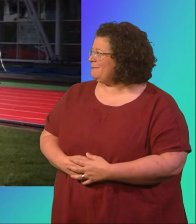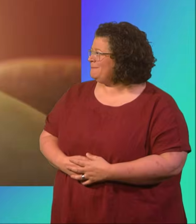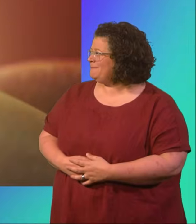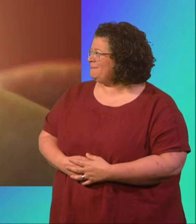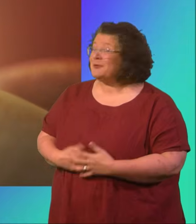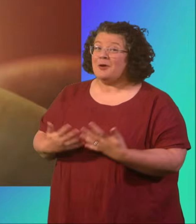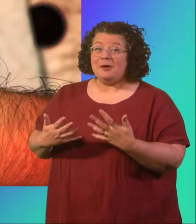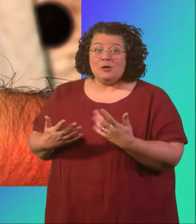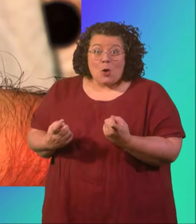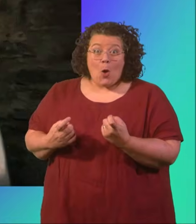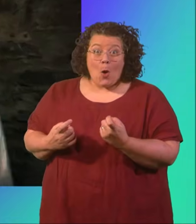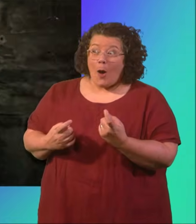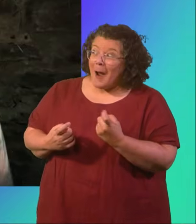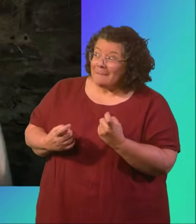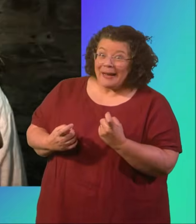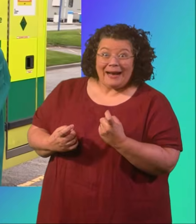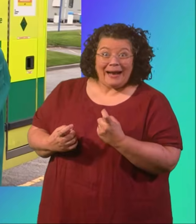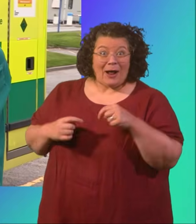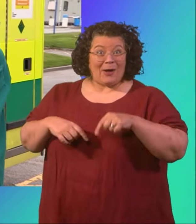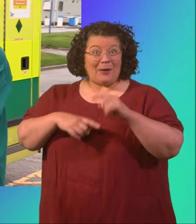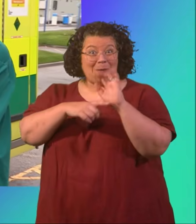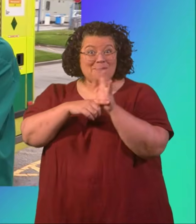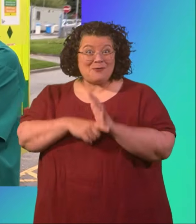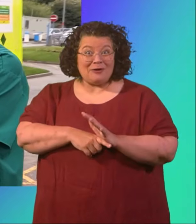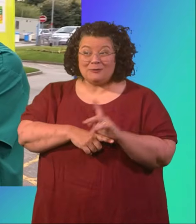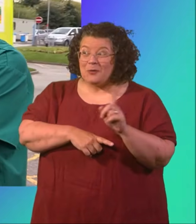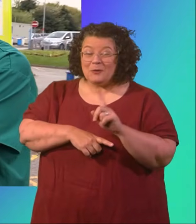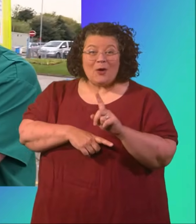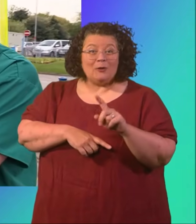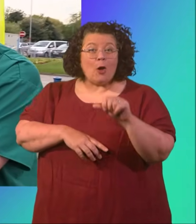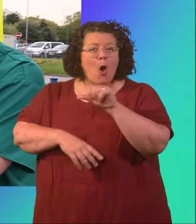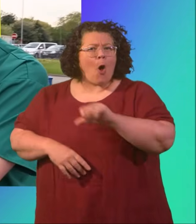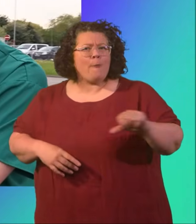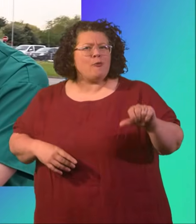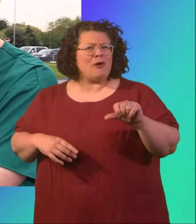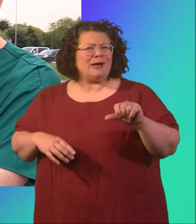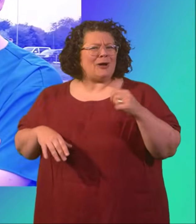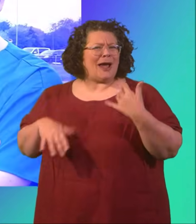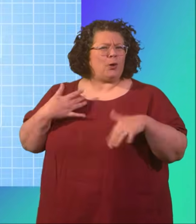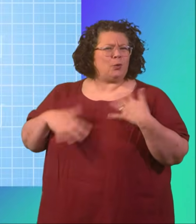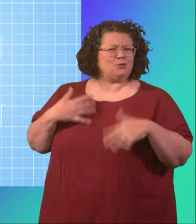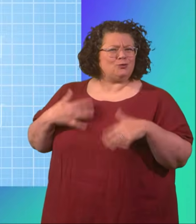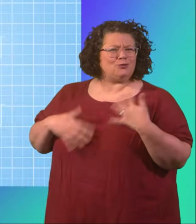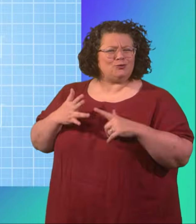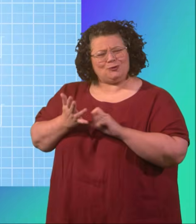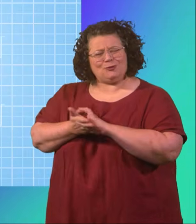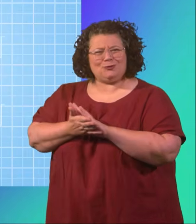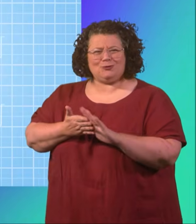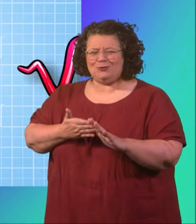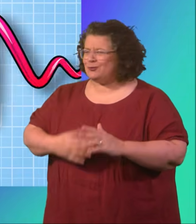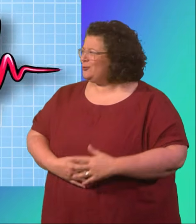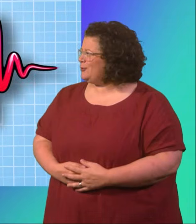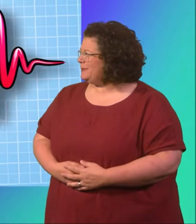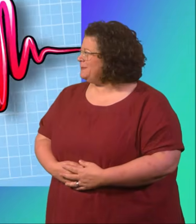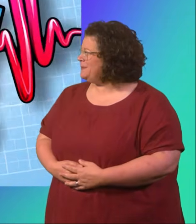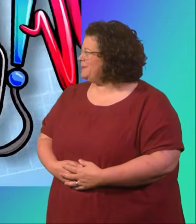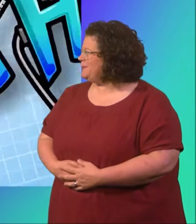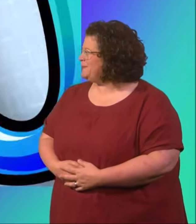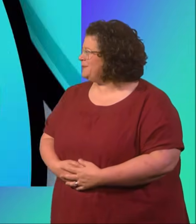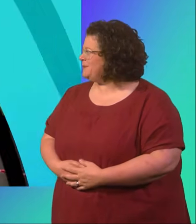is gonna be fun. Coming up today on Operation Ouch.